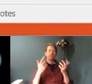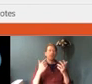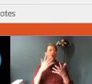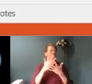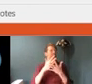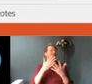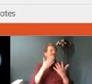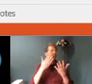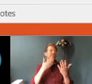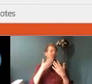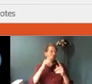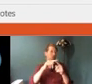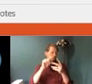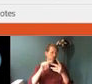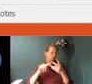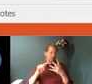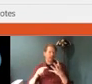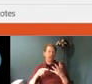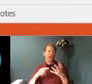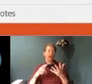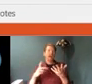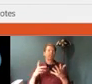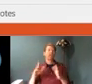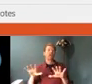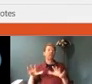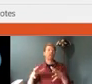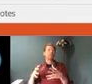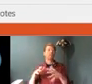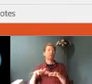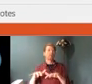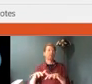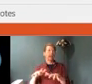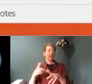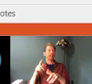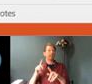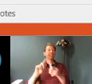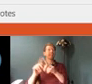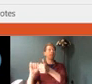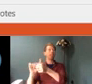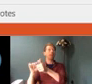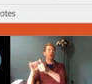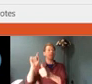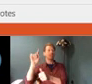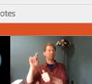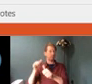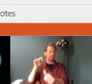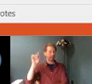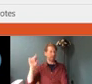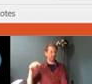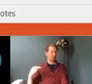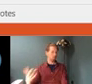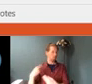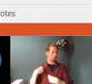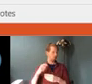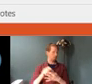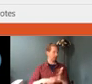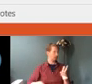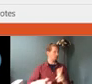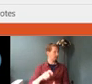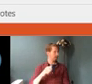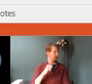sequencing and also the cluster for computing, and also the partners who were involved with my PhD